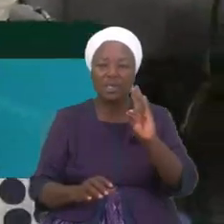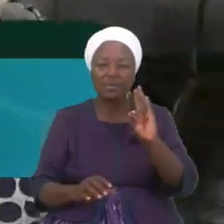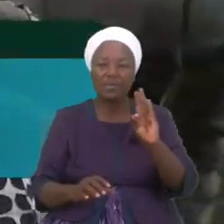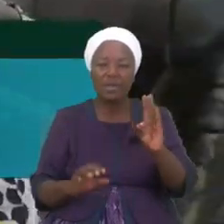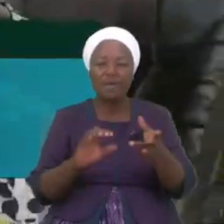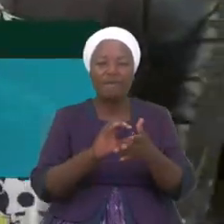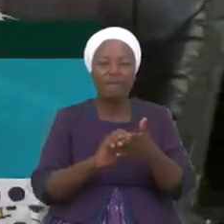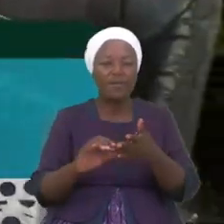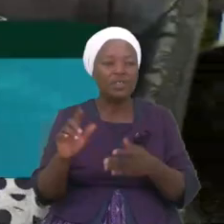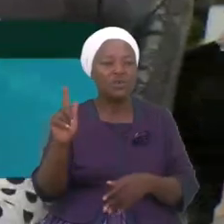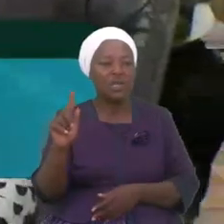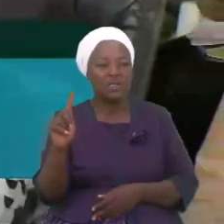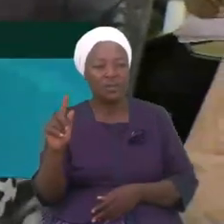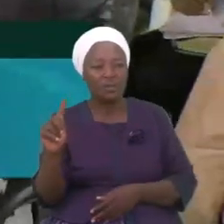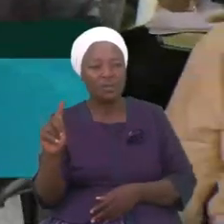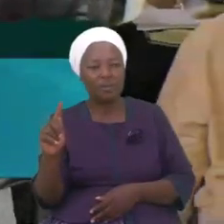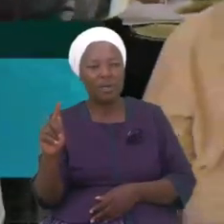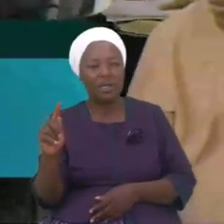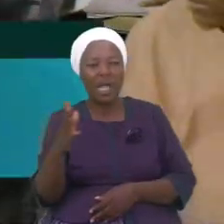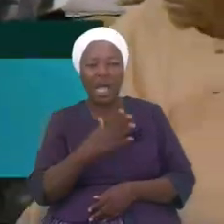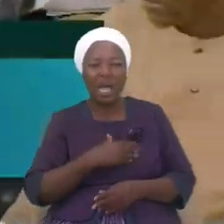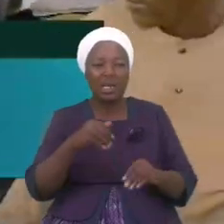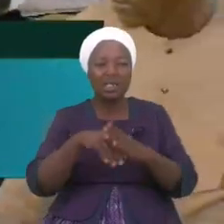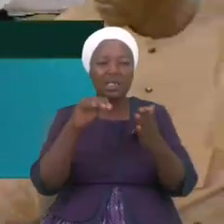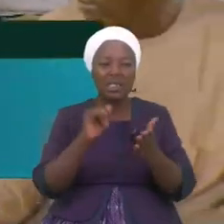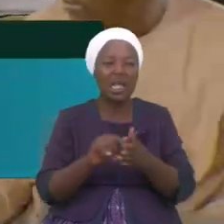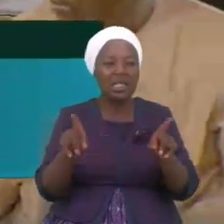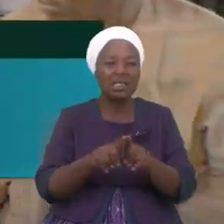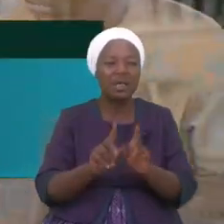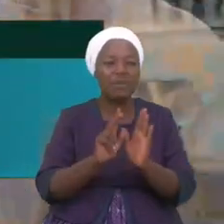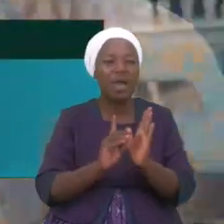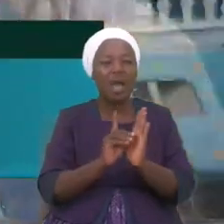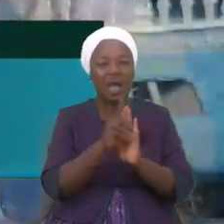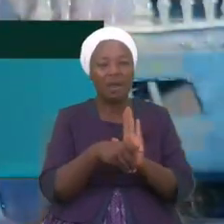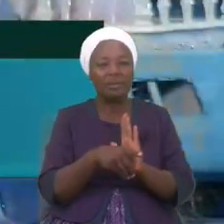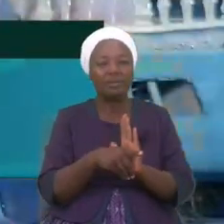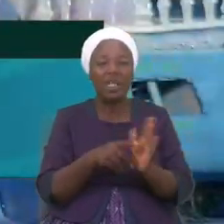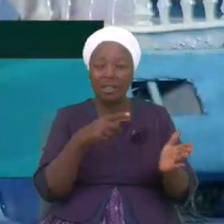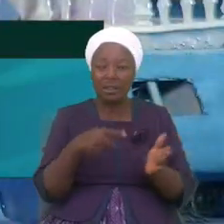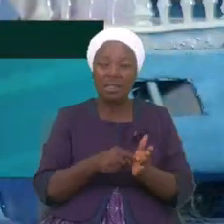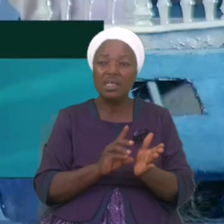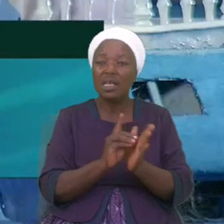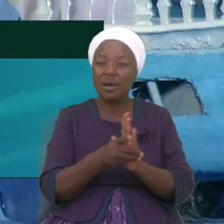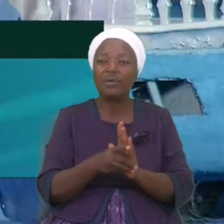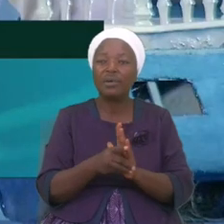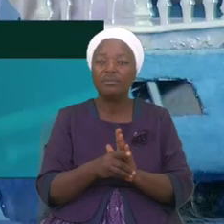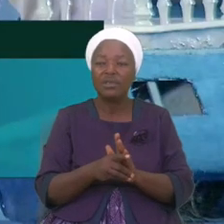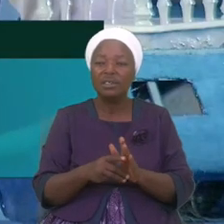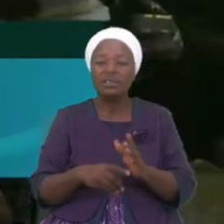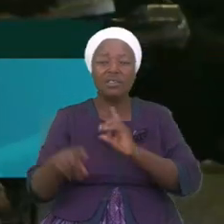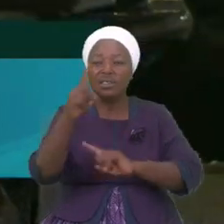verse 21. In that same hour, this hour. Somebody shout, this